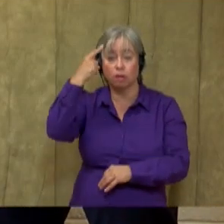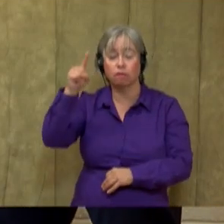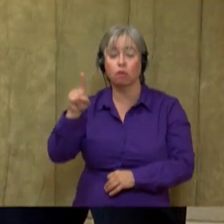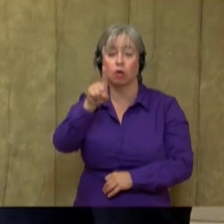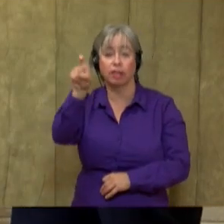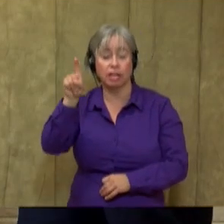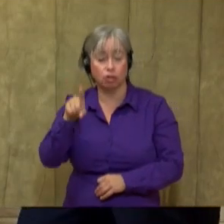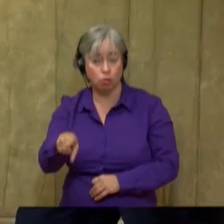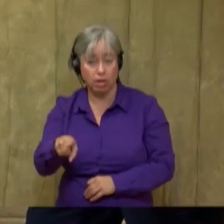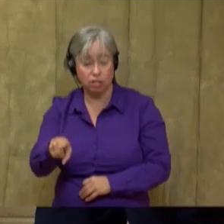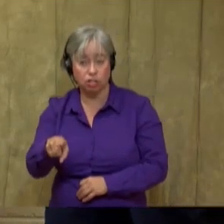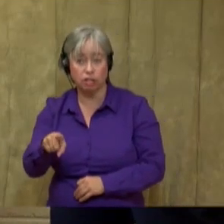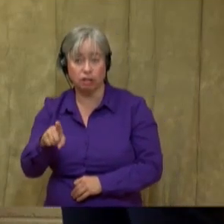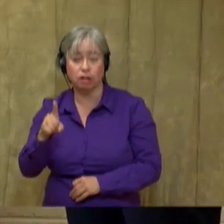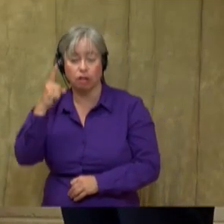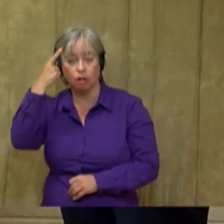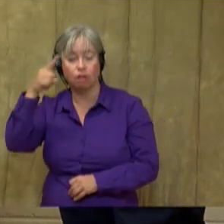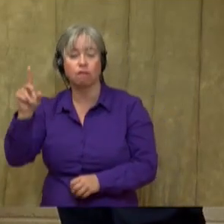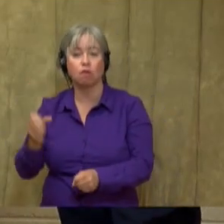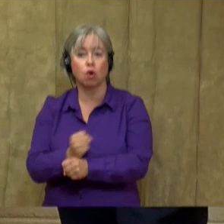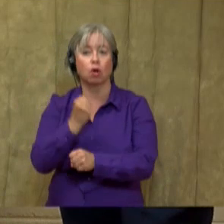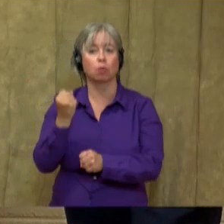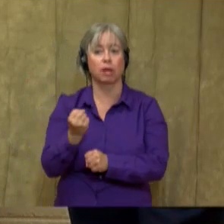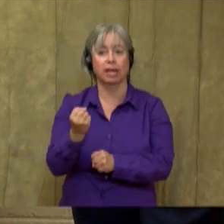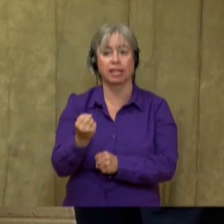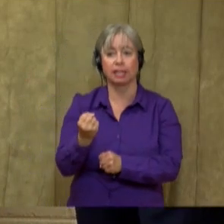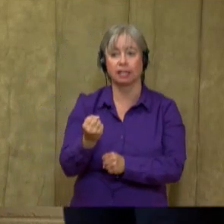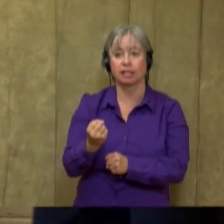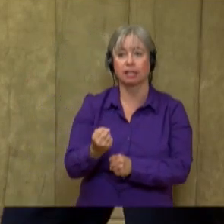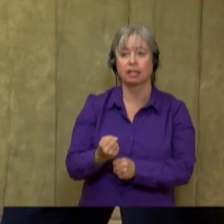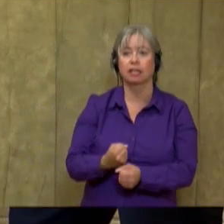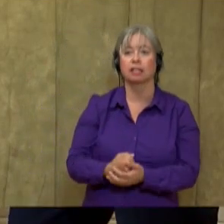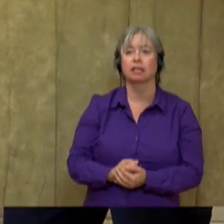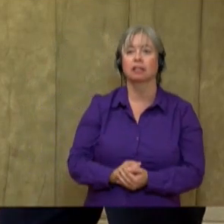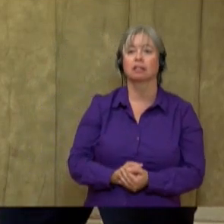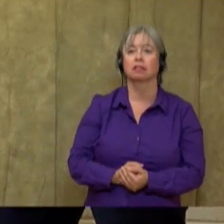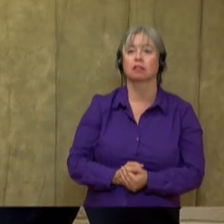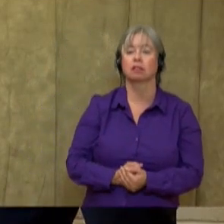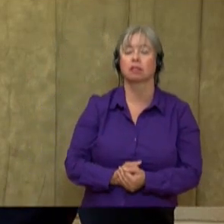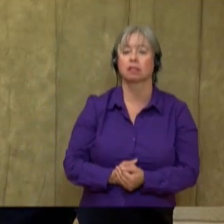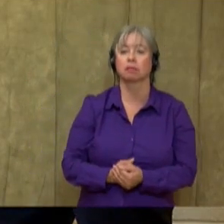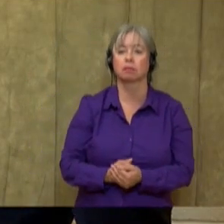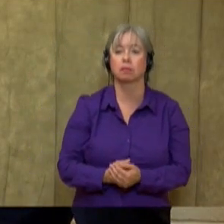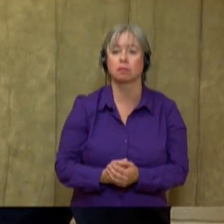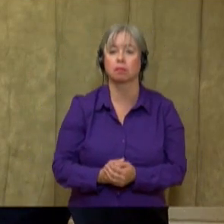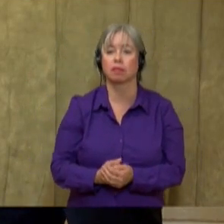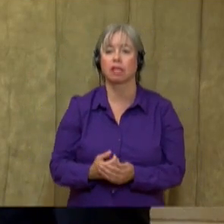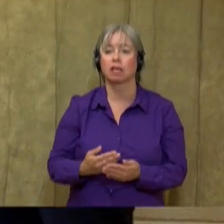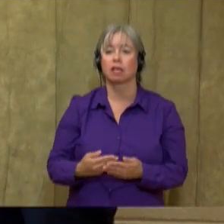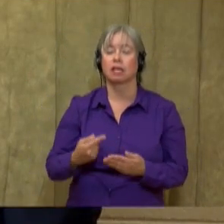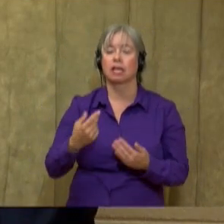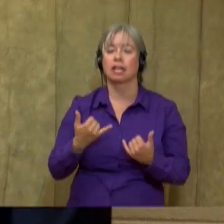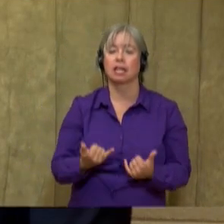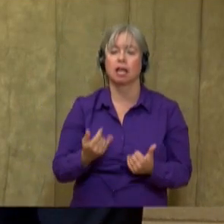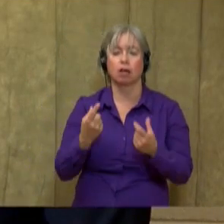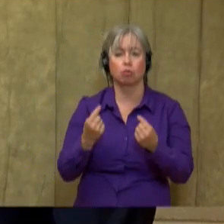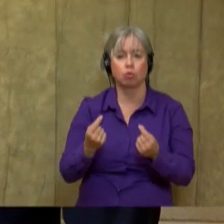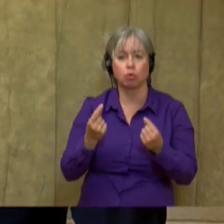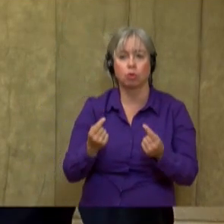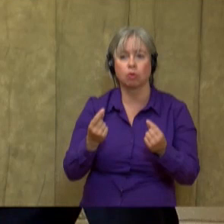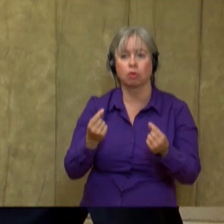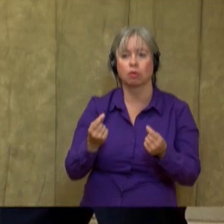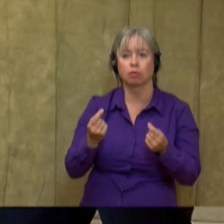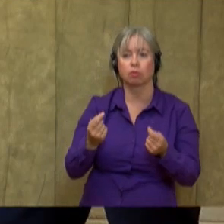pose for your opportunity to win. So what MCPSS is doing is allowing the students who are viewing these